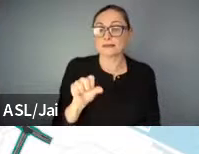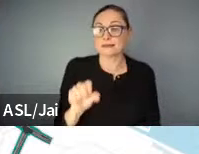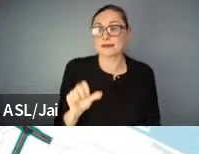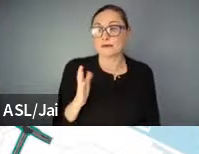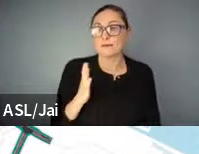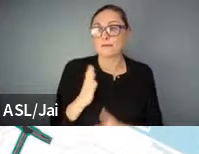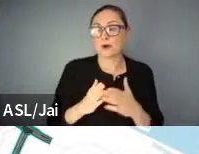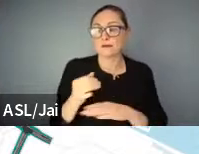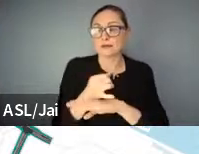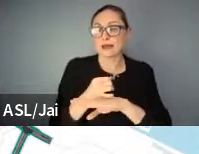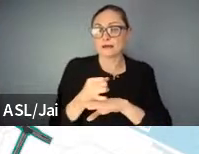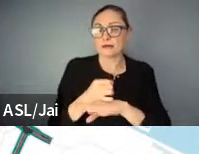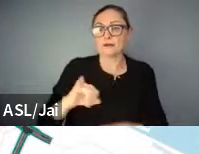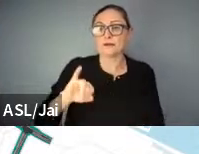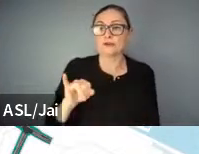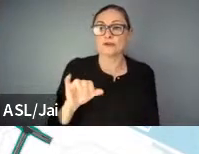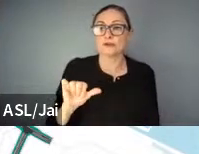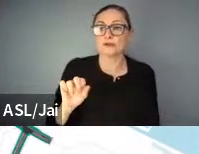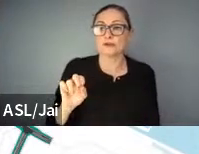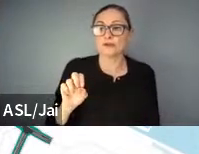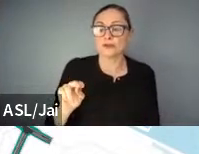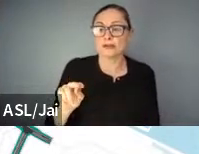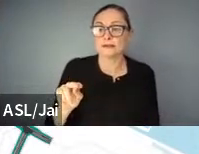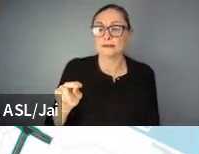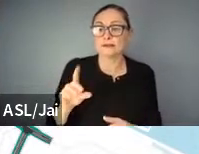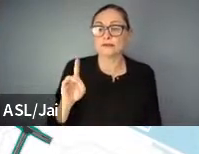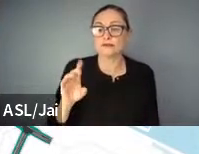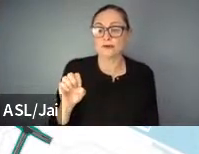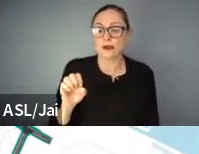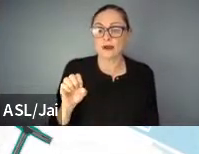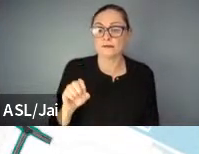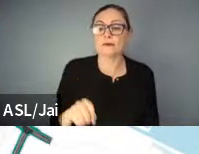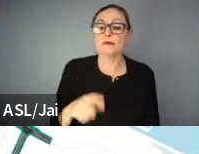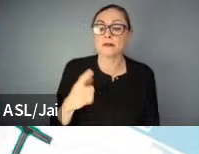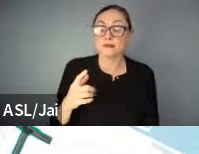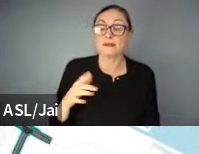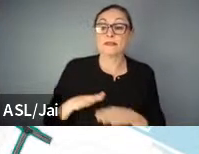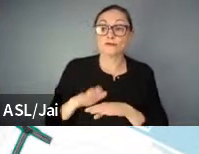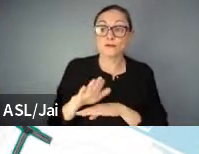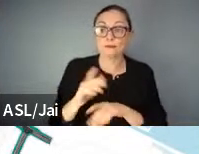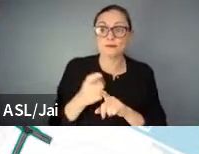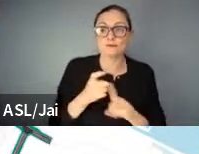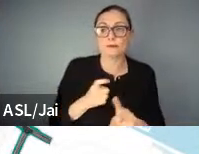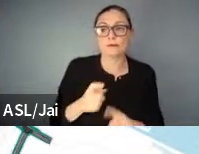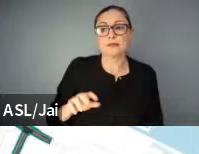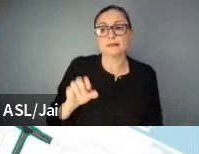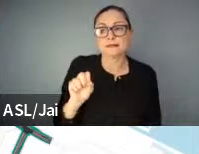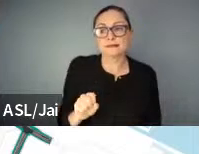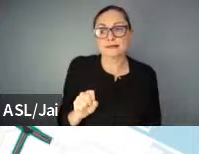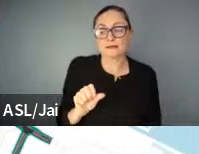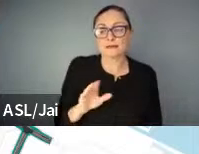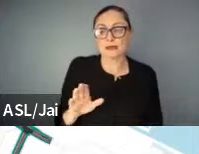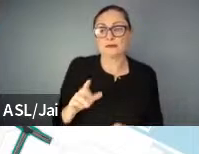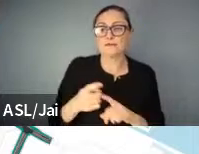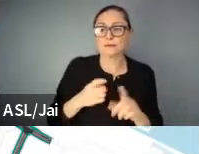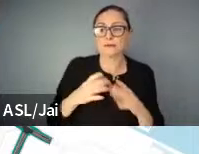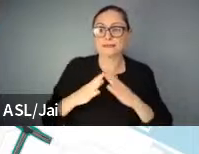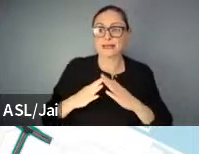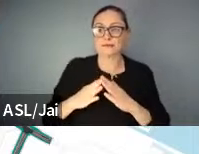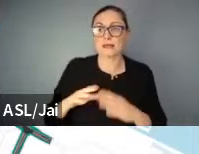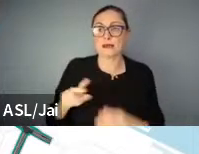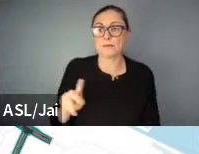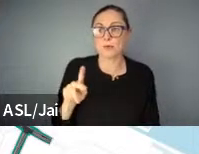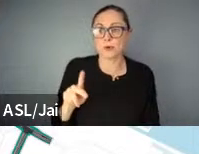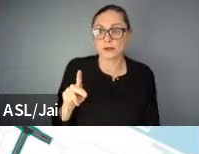at Jansen Drive. For ramps that would come from the south side, say from downtown Portland, those